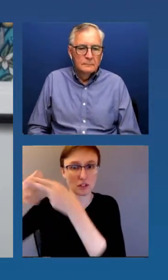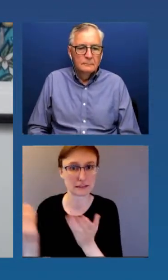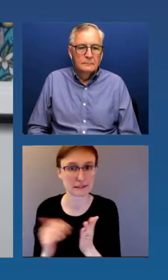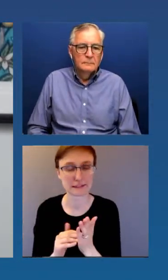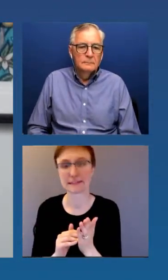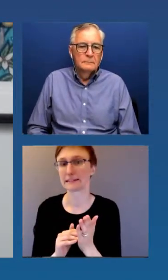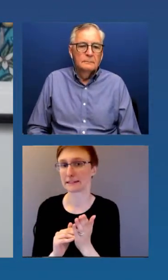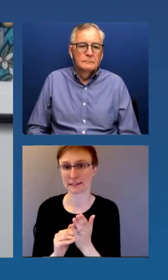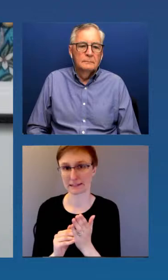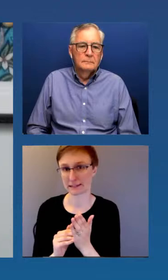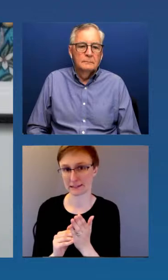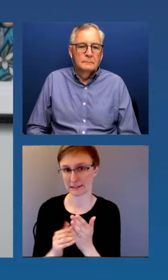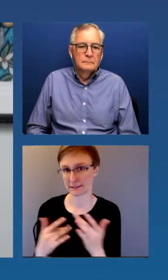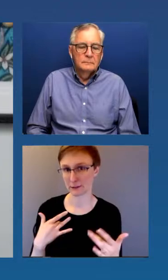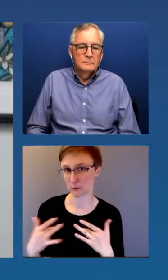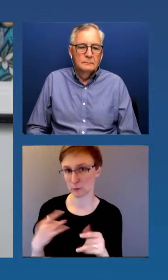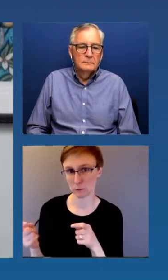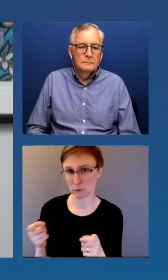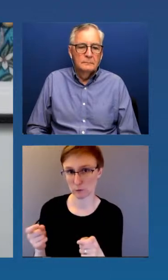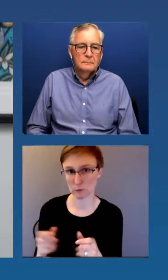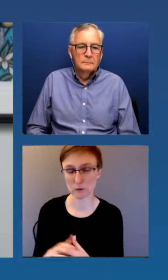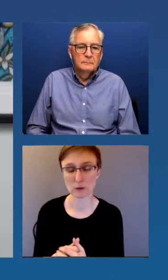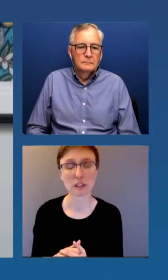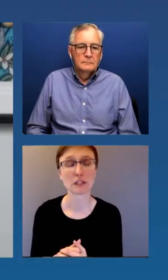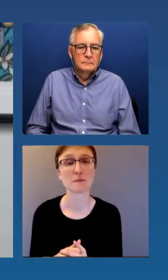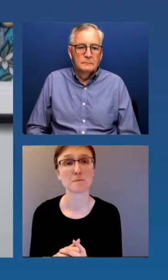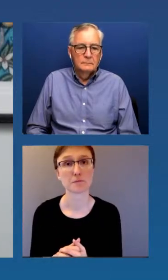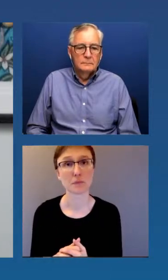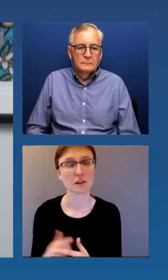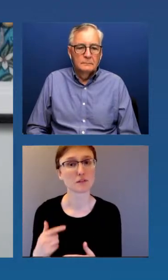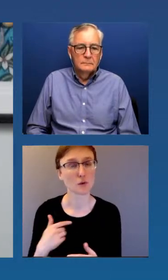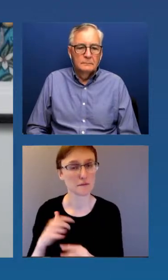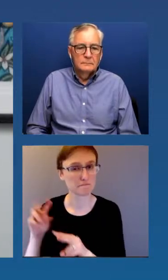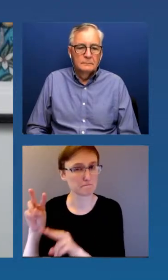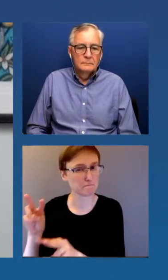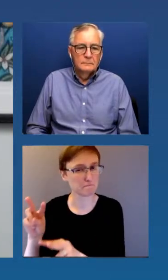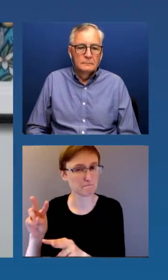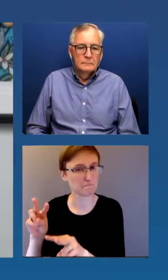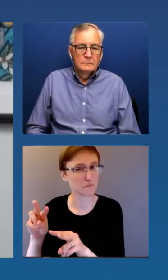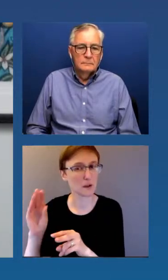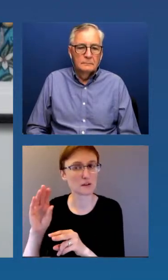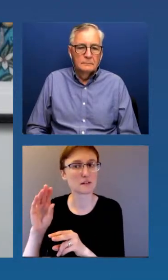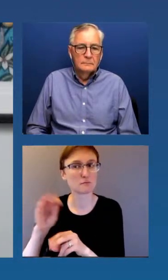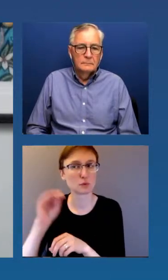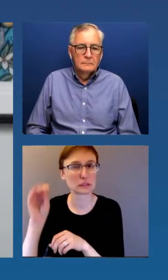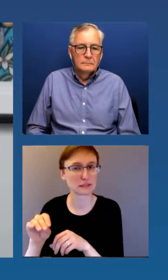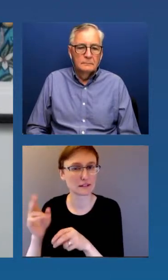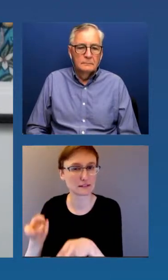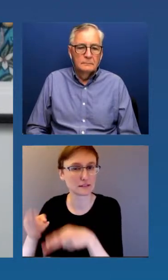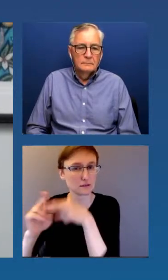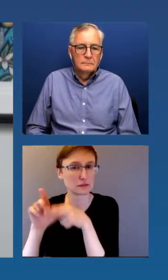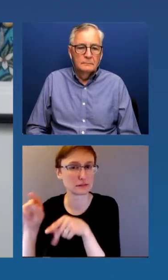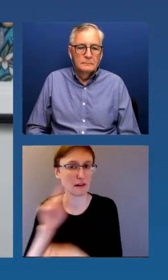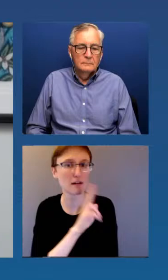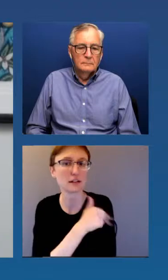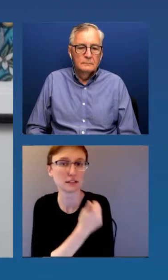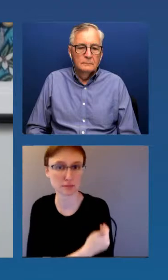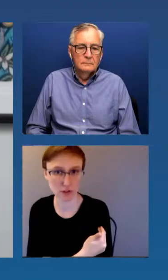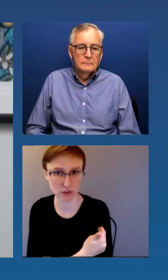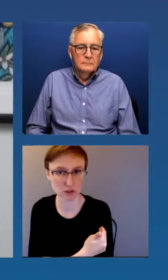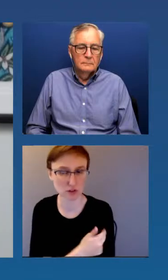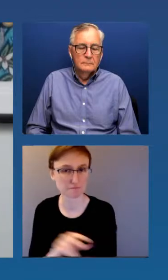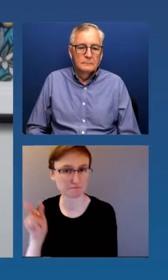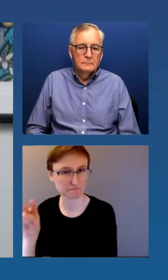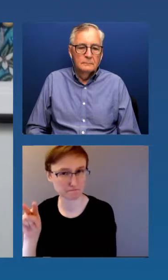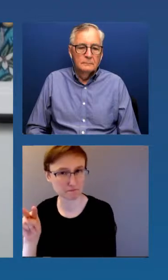concerned about the rate of increase in hospitalizations as I am any given number. And so again, Outaouais